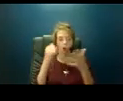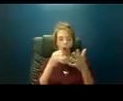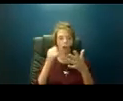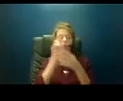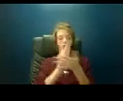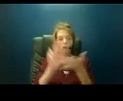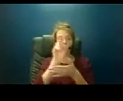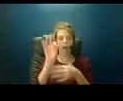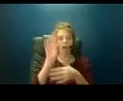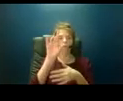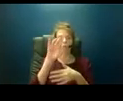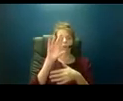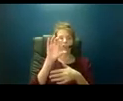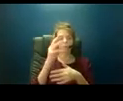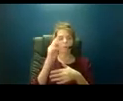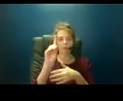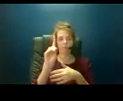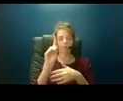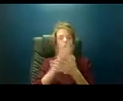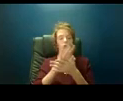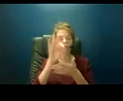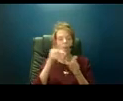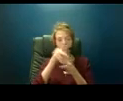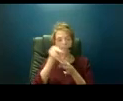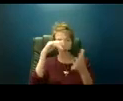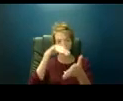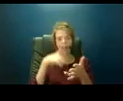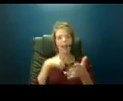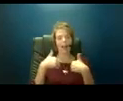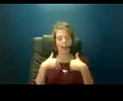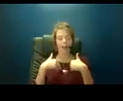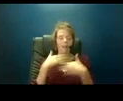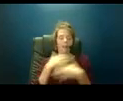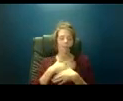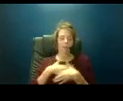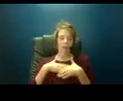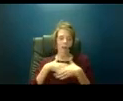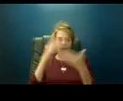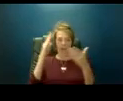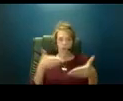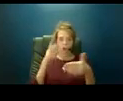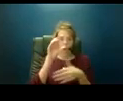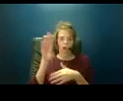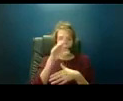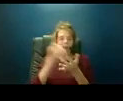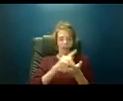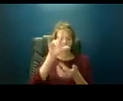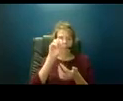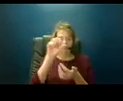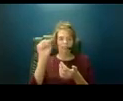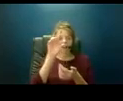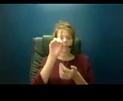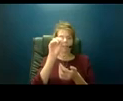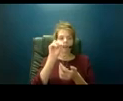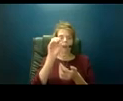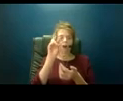the School of Professional and Continuing Studies. I had the pleasure of introducing Rob and Dr. Lisa Donovan a few years ago,